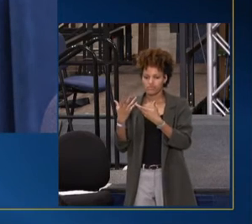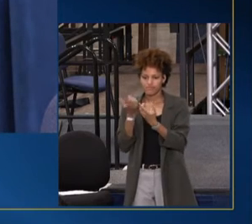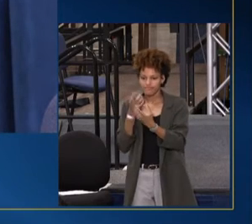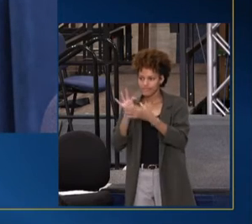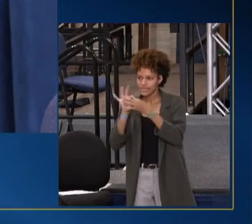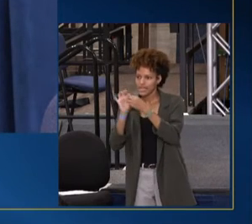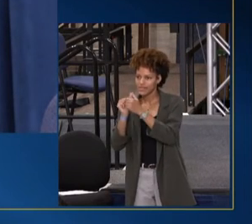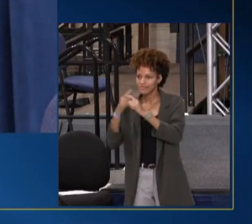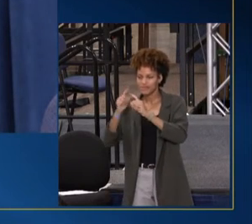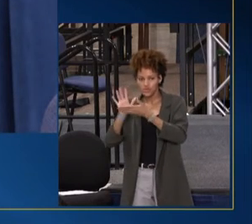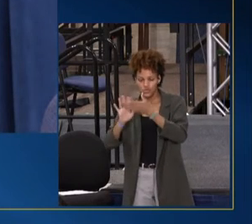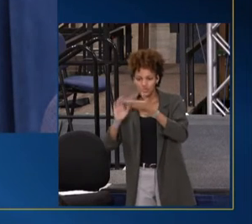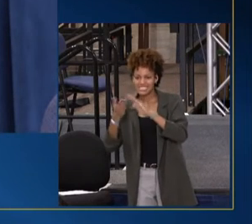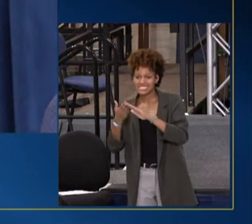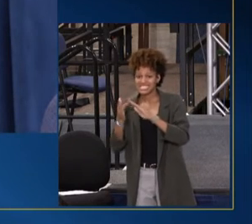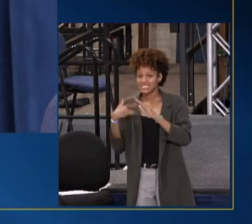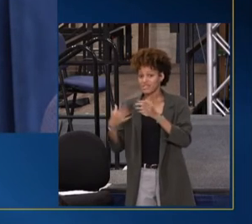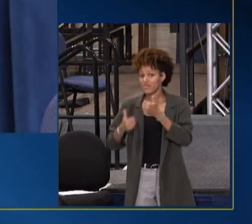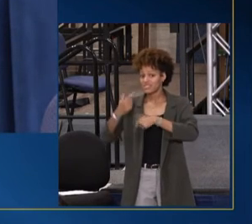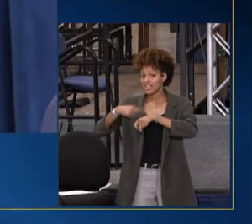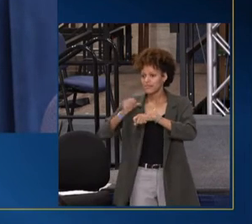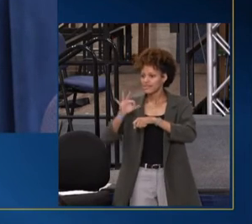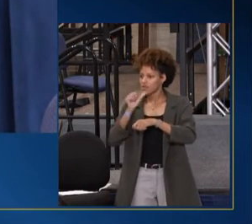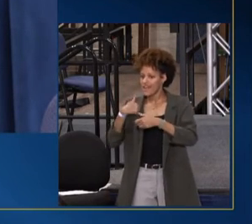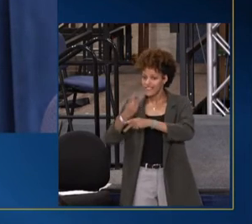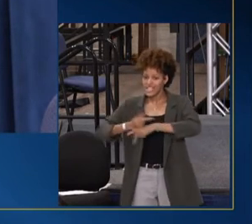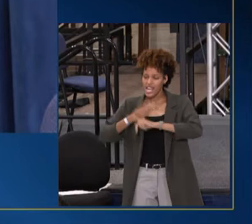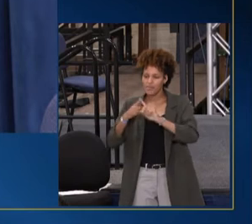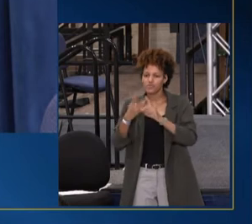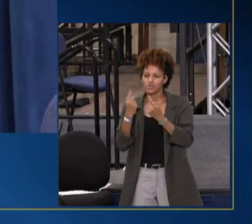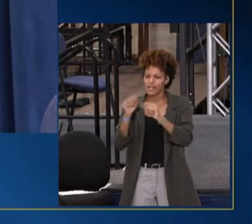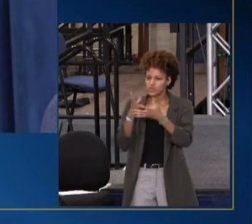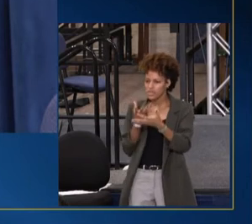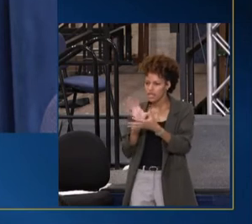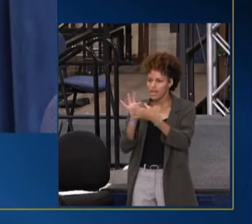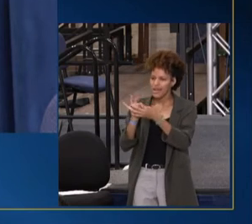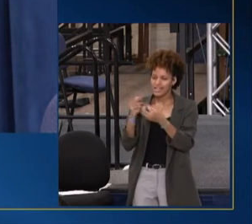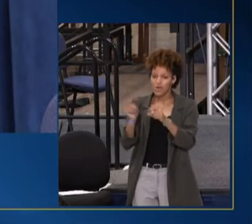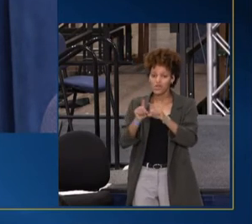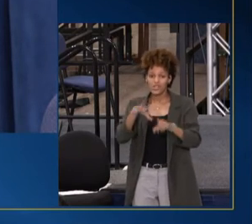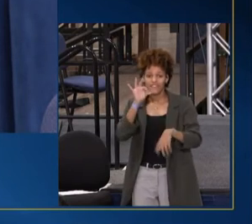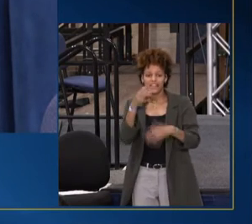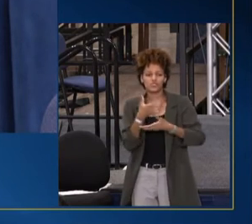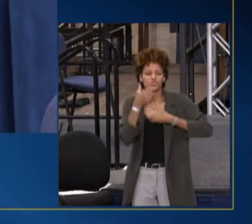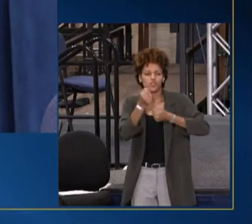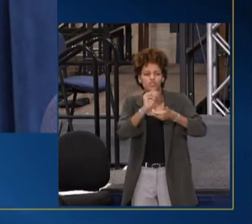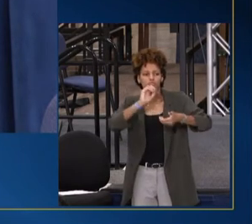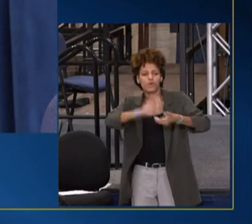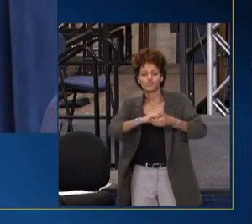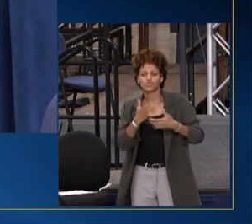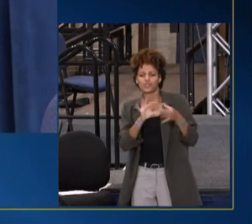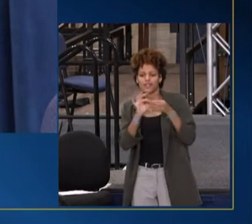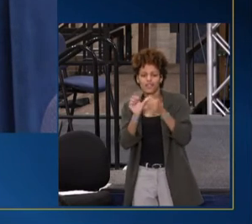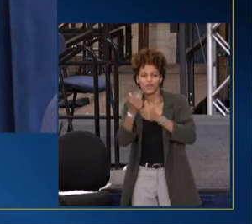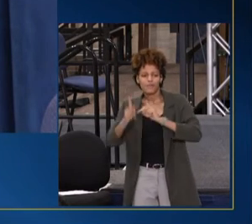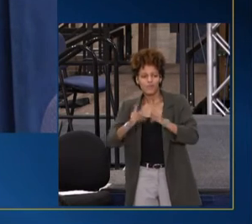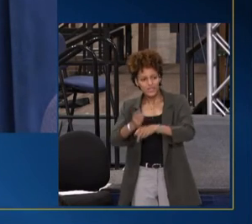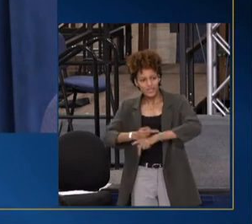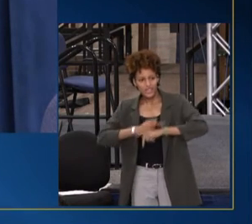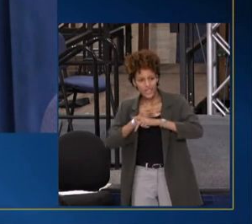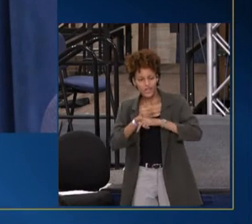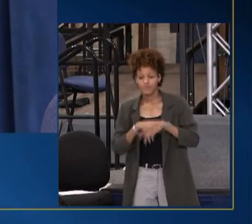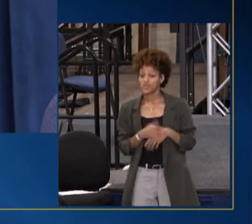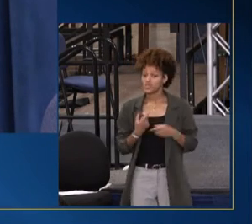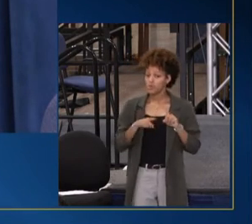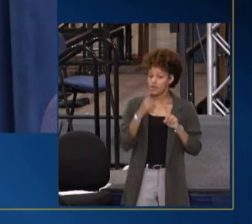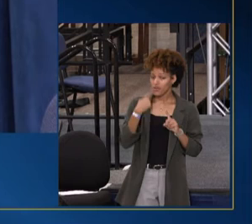always connected to care, or who can be trusted messengers in getting more people connected to care. And then it's really important for us at